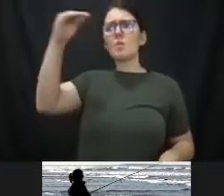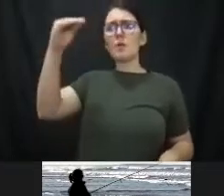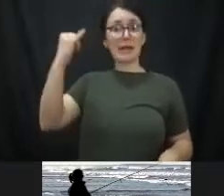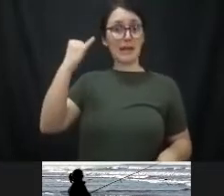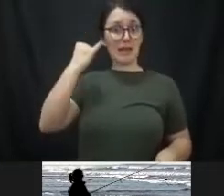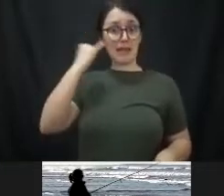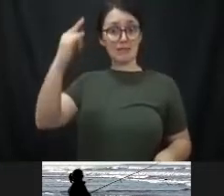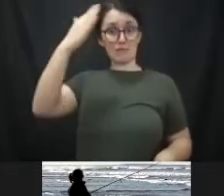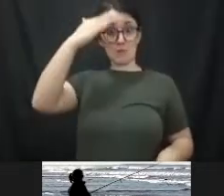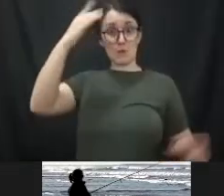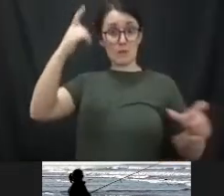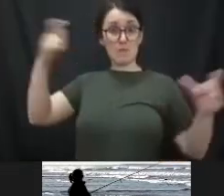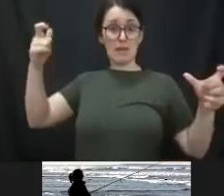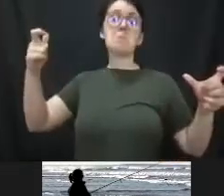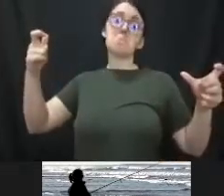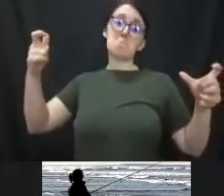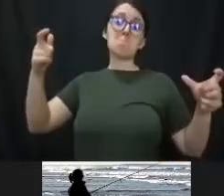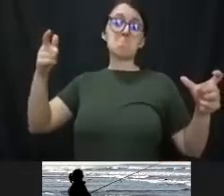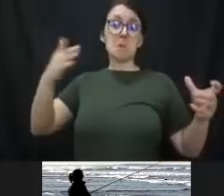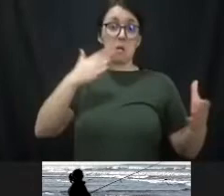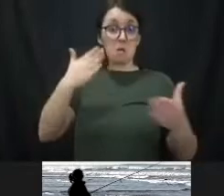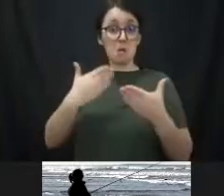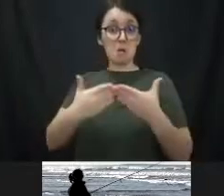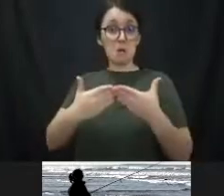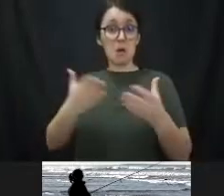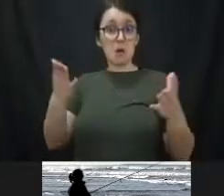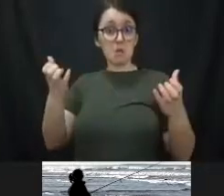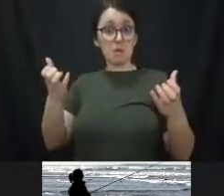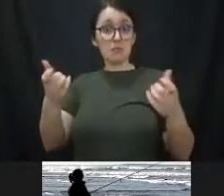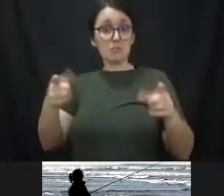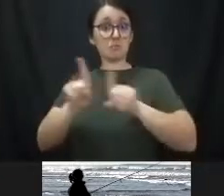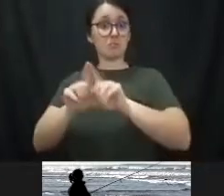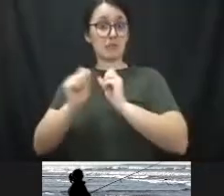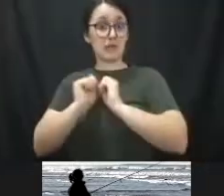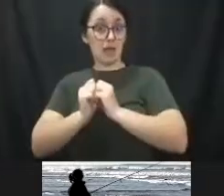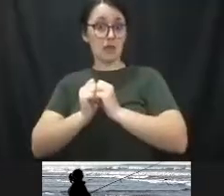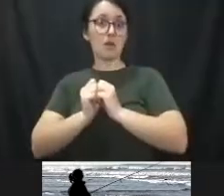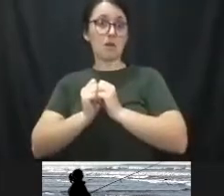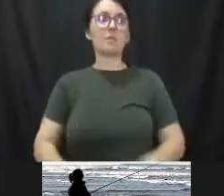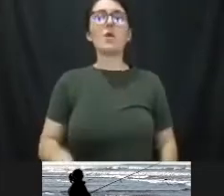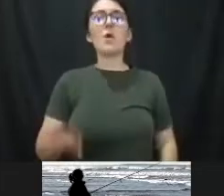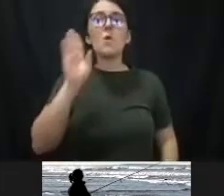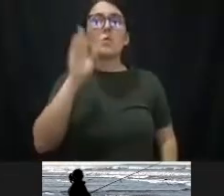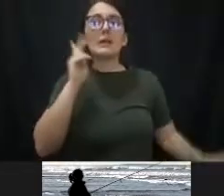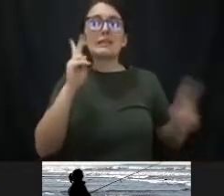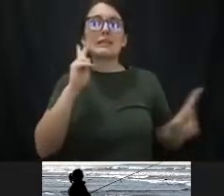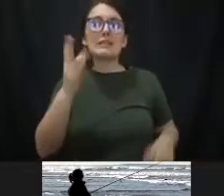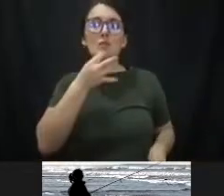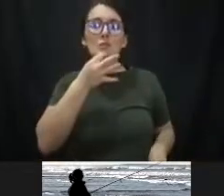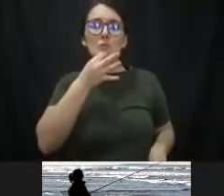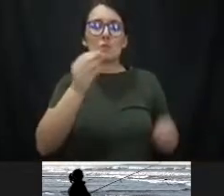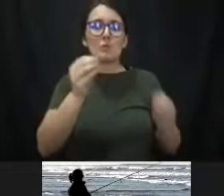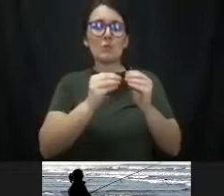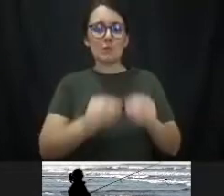I like your forehead. And we'll see that in the field in just a few minutes here. So what